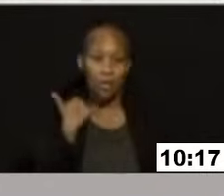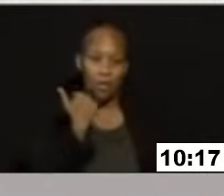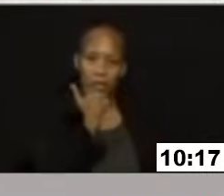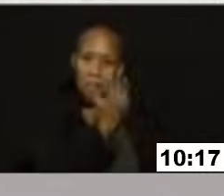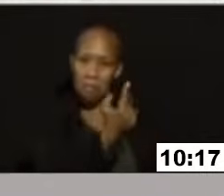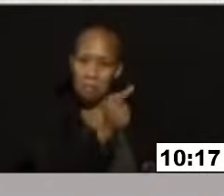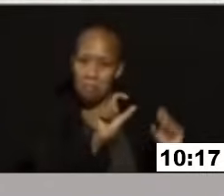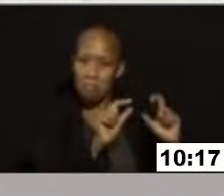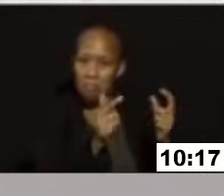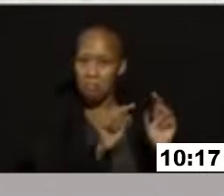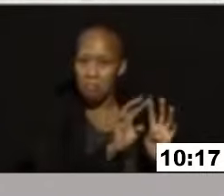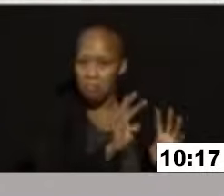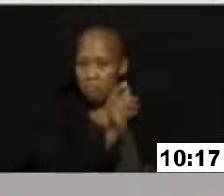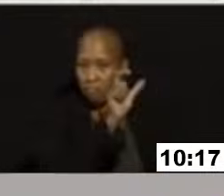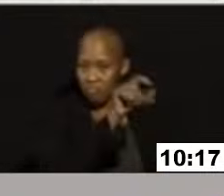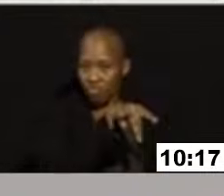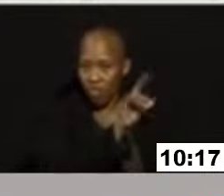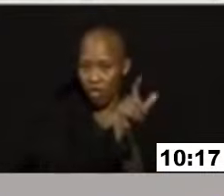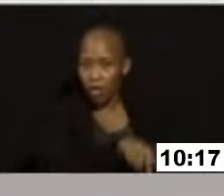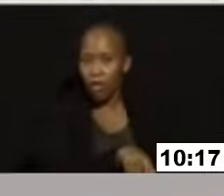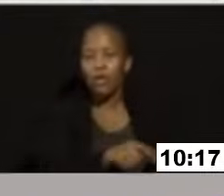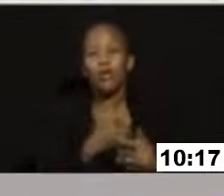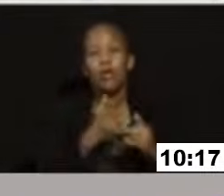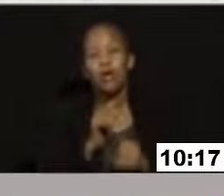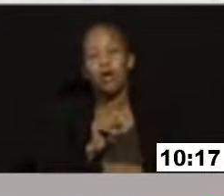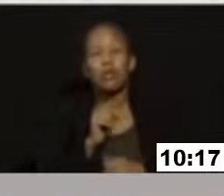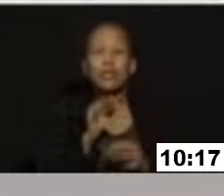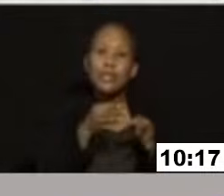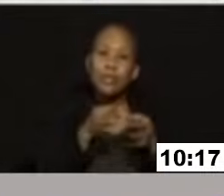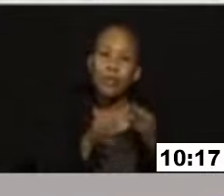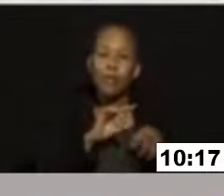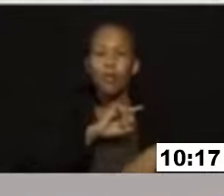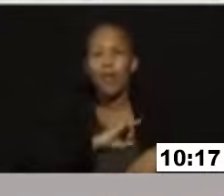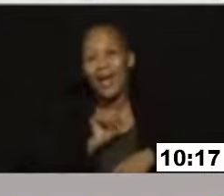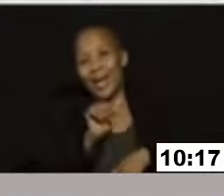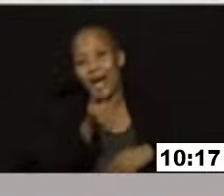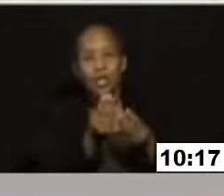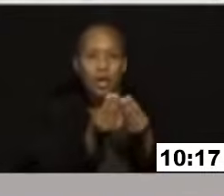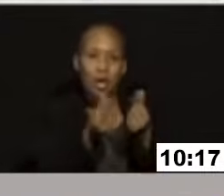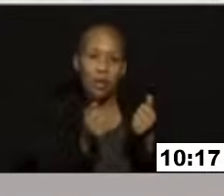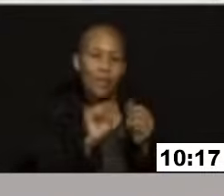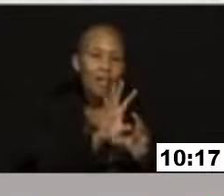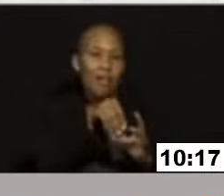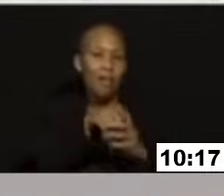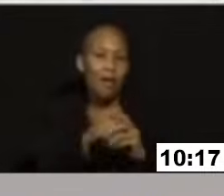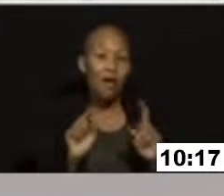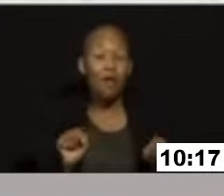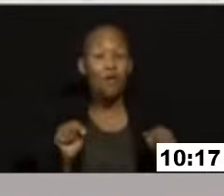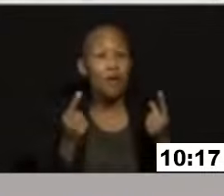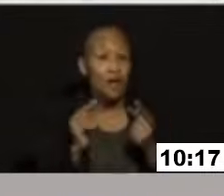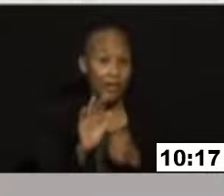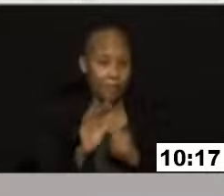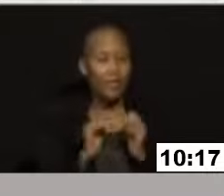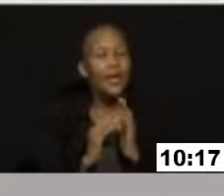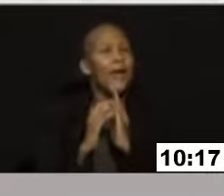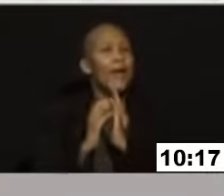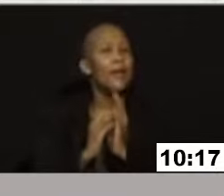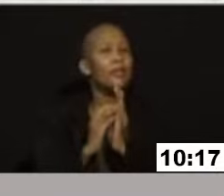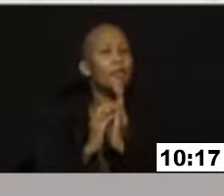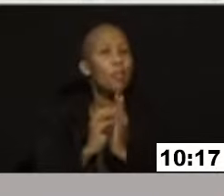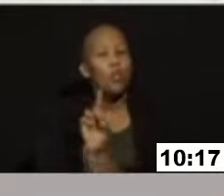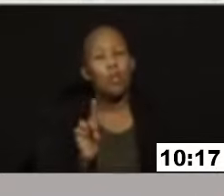no suggestion as to why any other remedy can't be invoked. And for example, in relation to some of the issues,